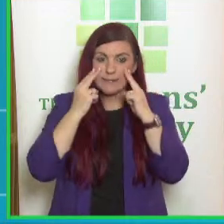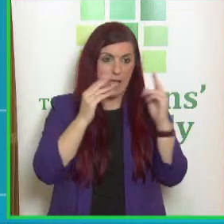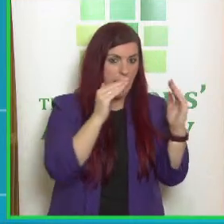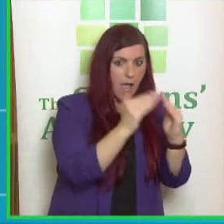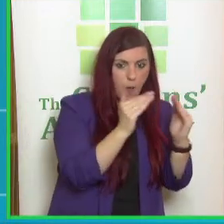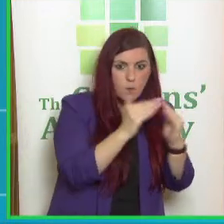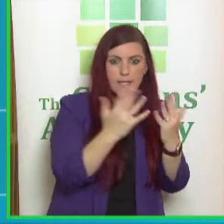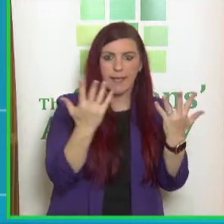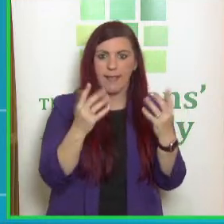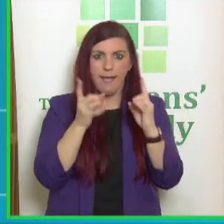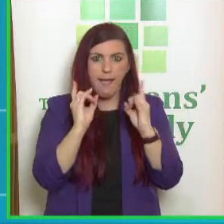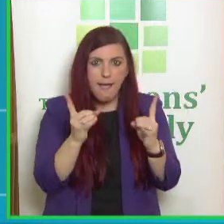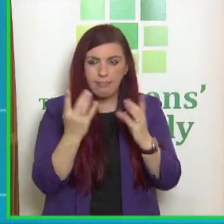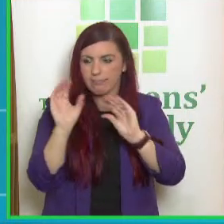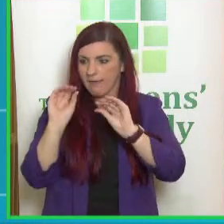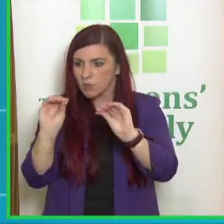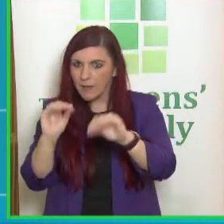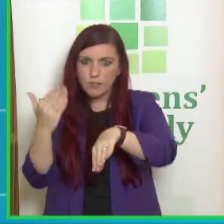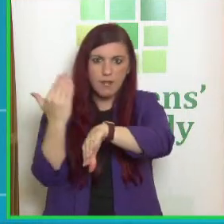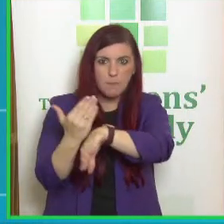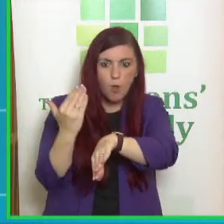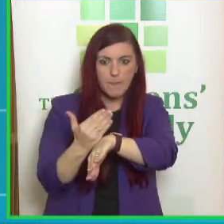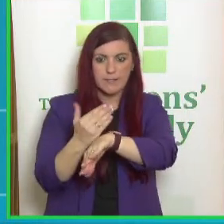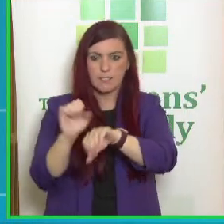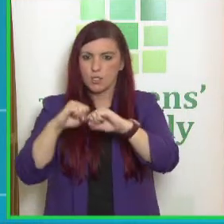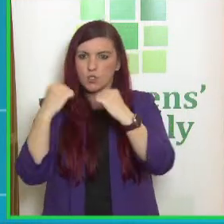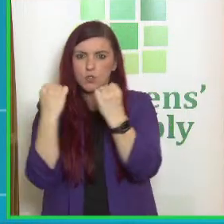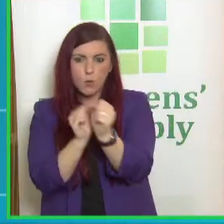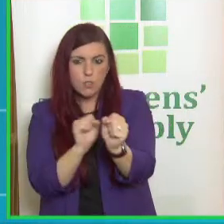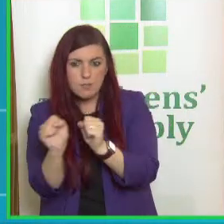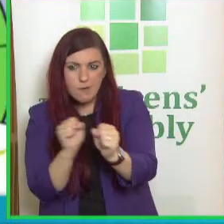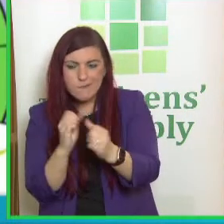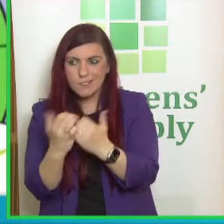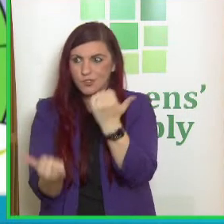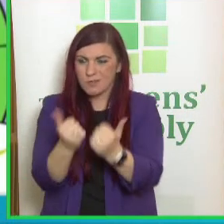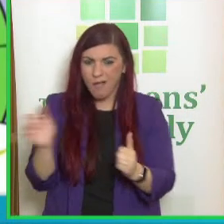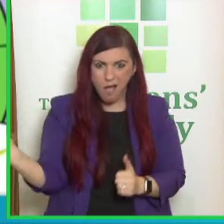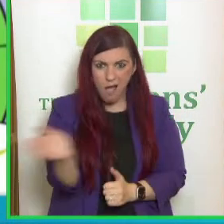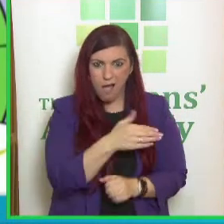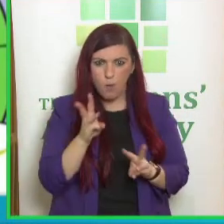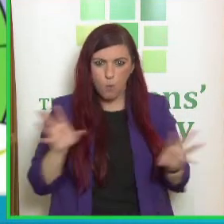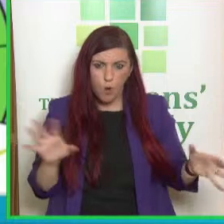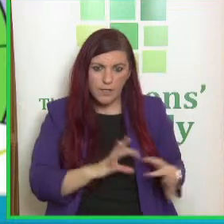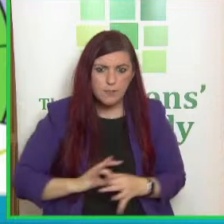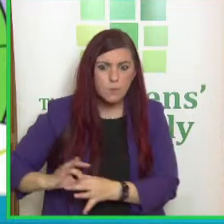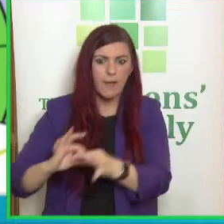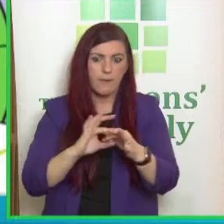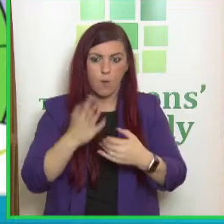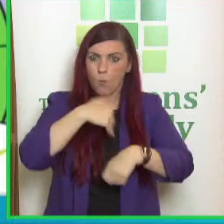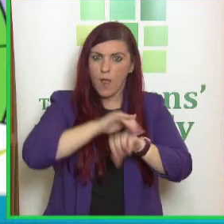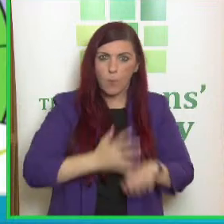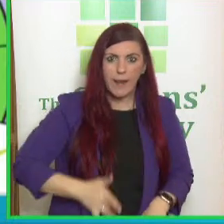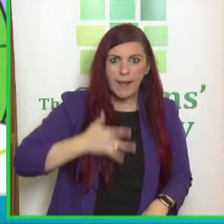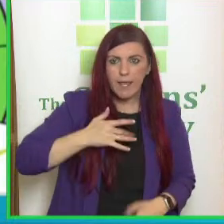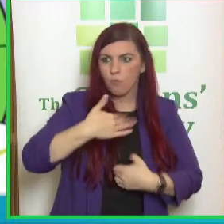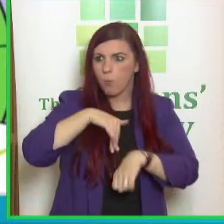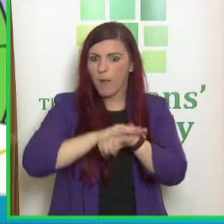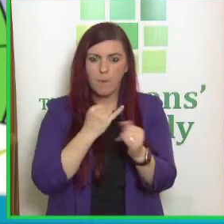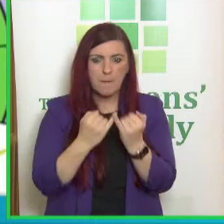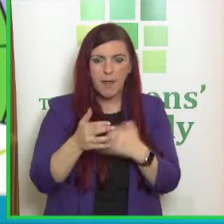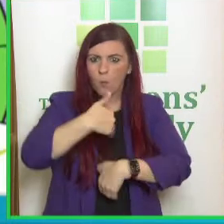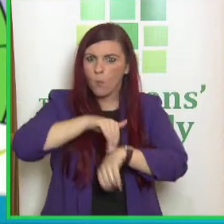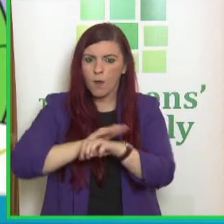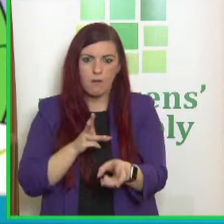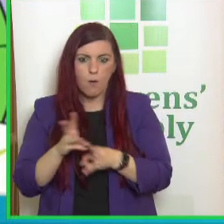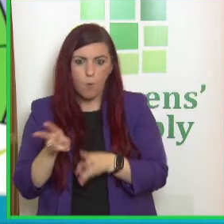housing, health, education, employment, social services and justice. Where we live, where we play and where we